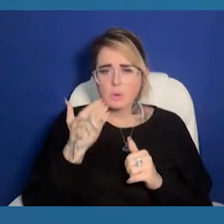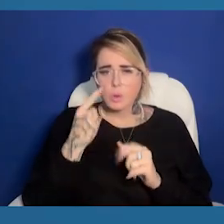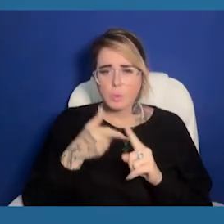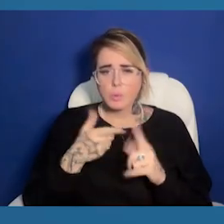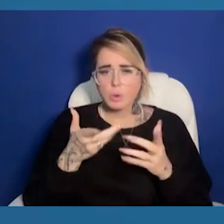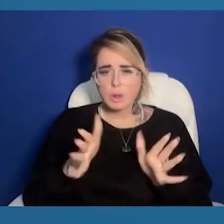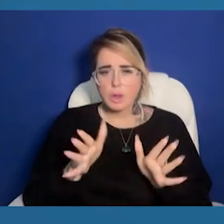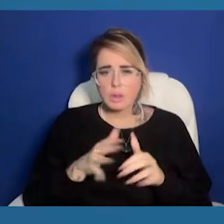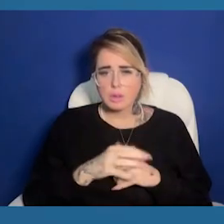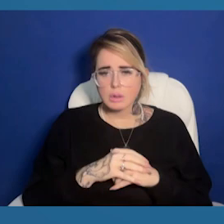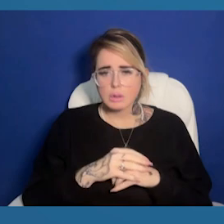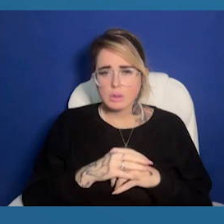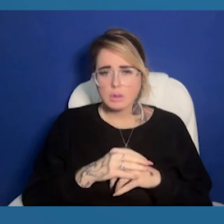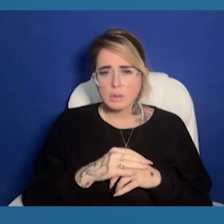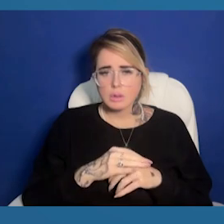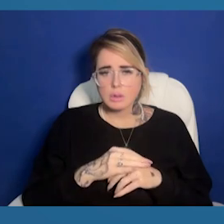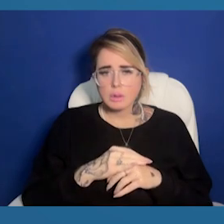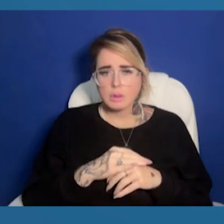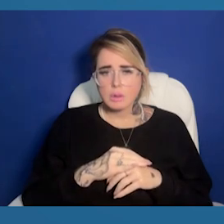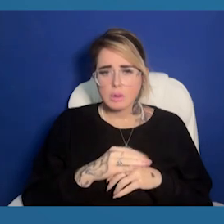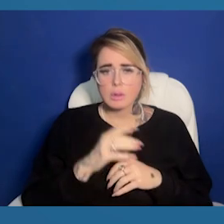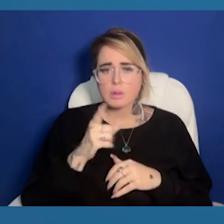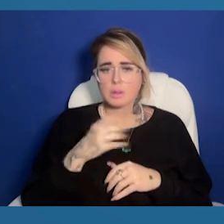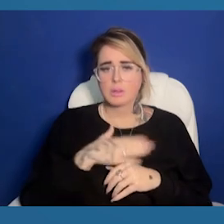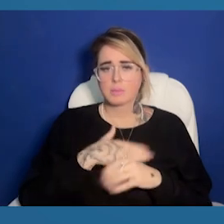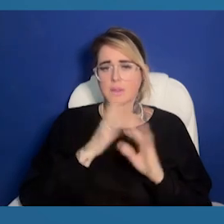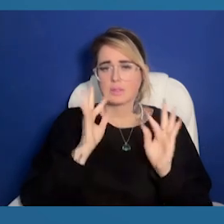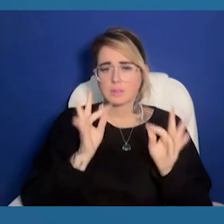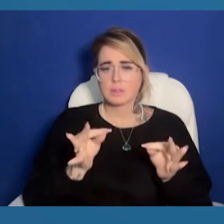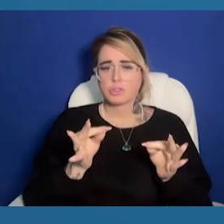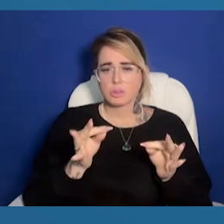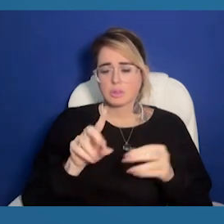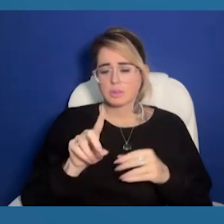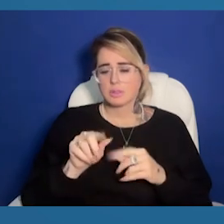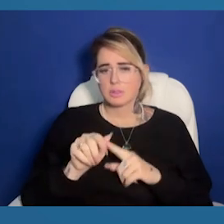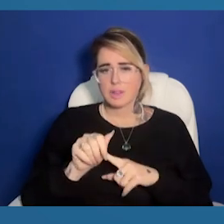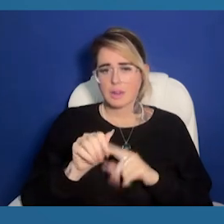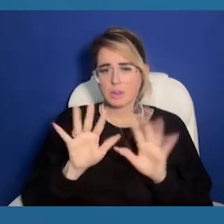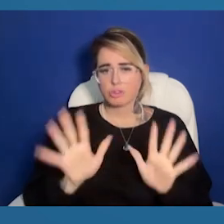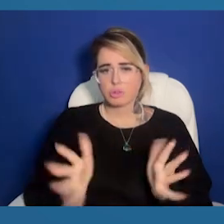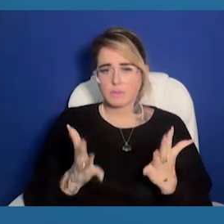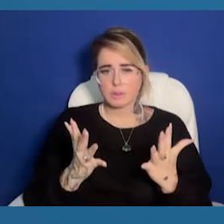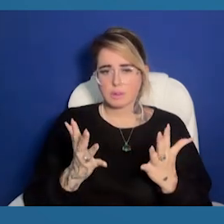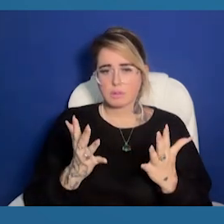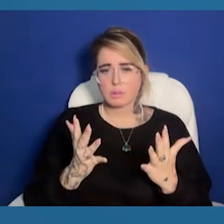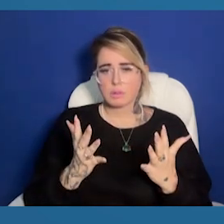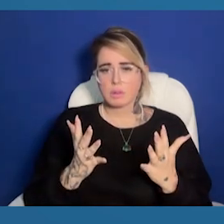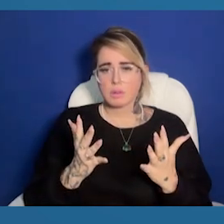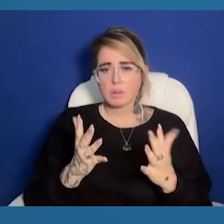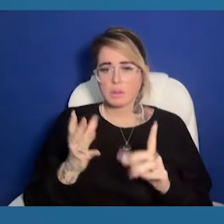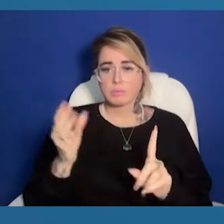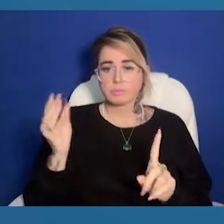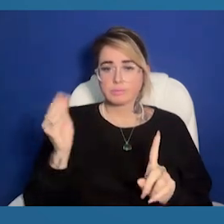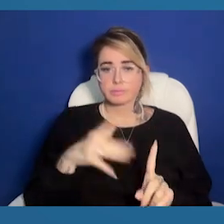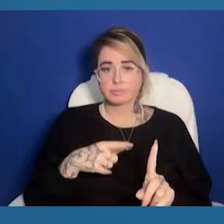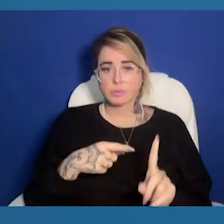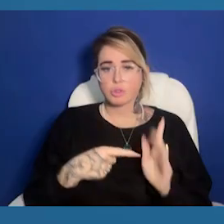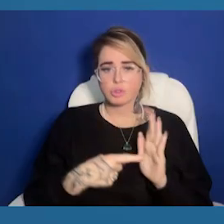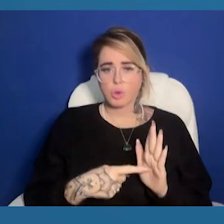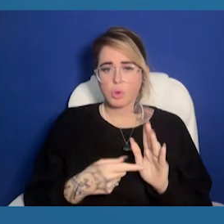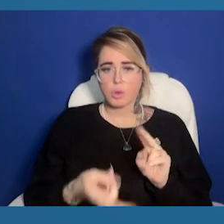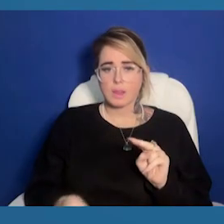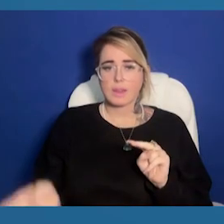done? My decisions are data-driven. It came to light that there had been a dramatic increase in the